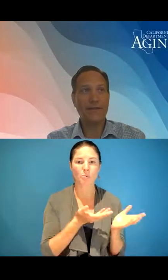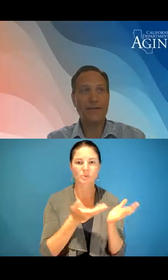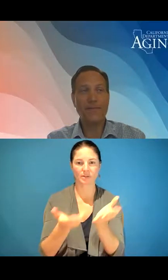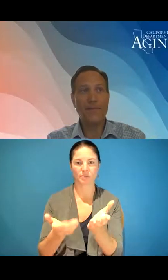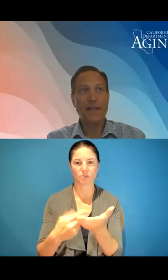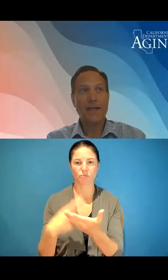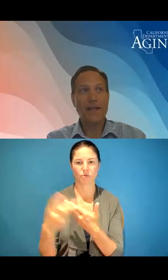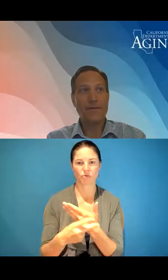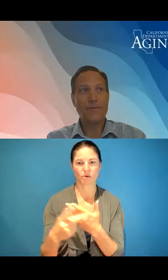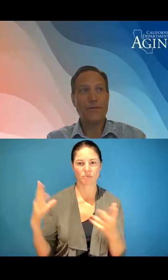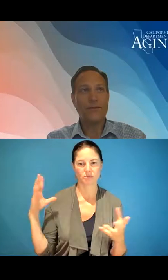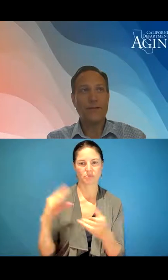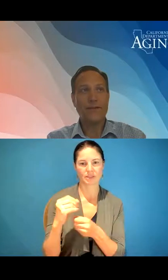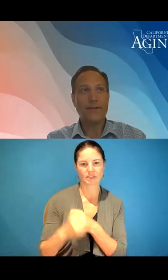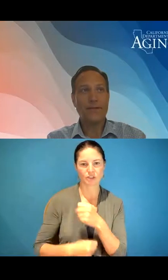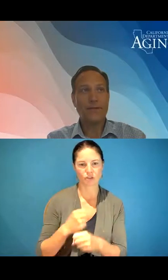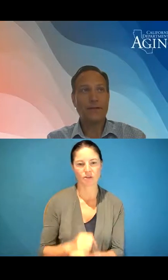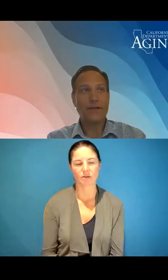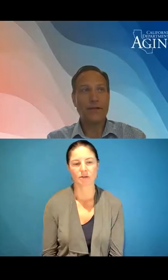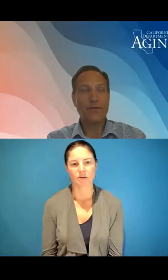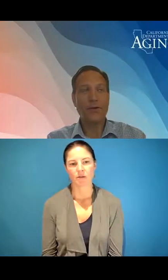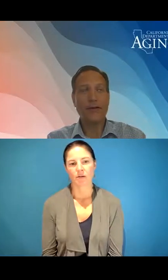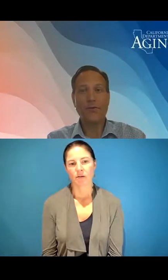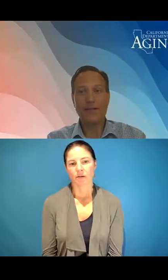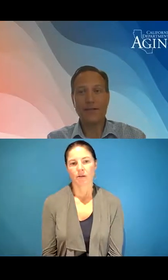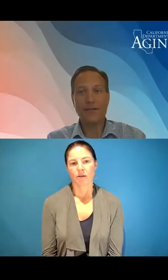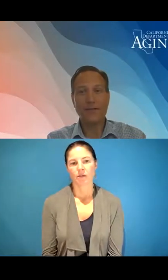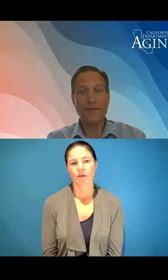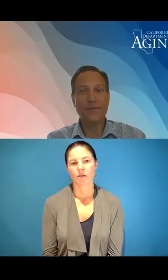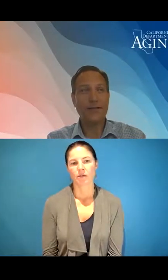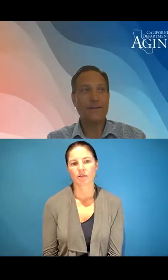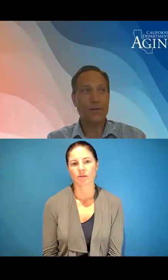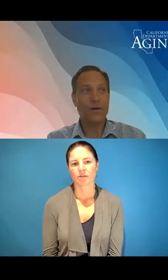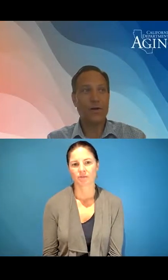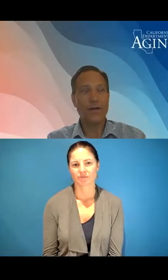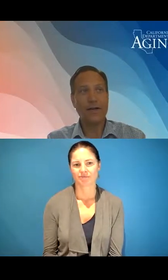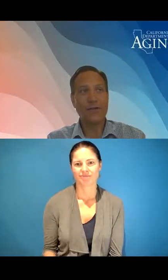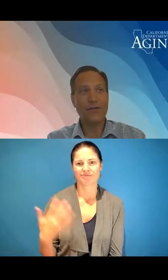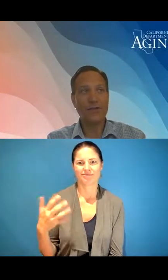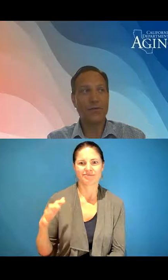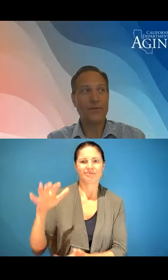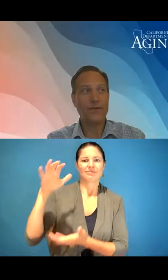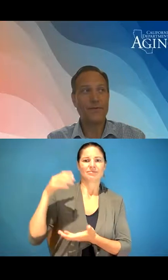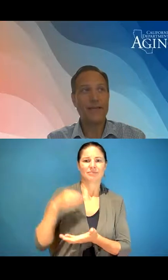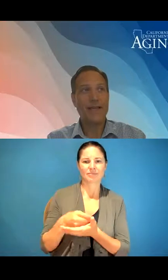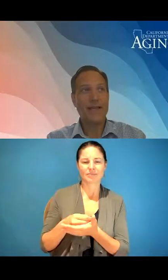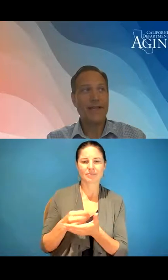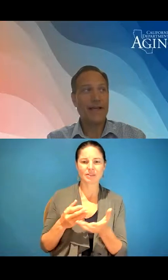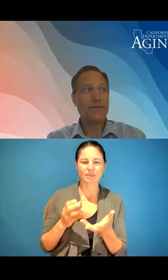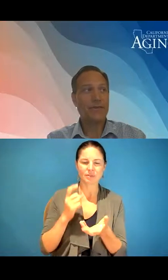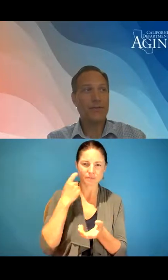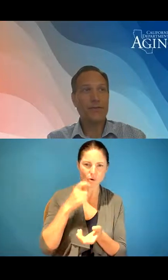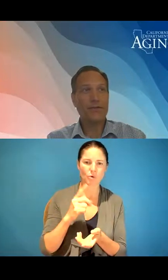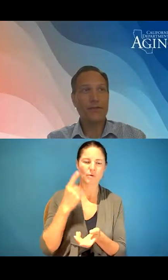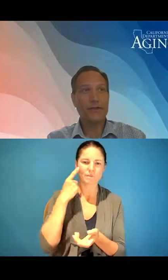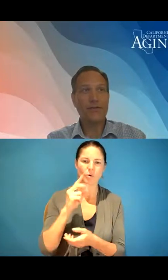the past year. We've received, as Thomas has gone over, an unprecedented level of funding for our nutrition programs. And